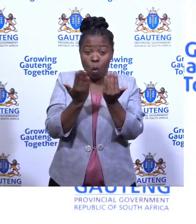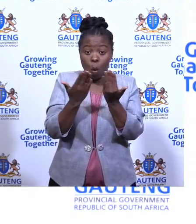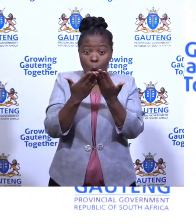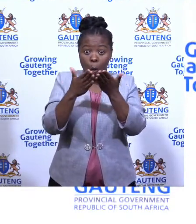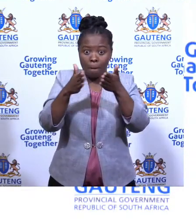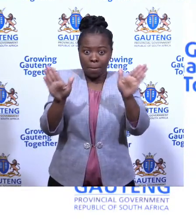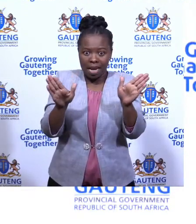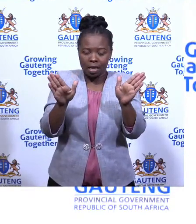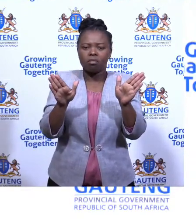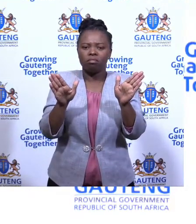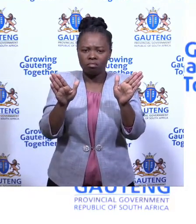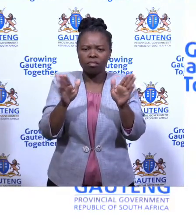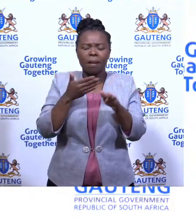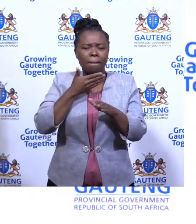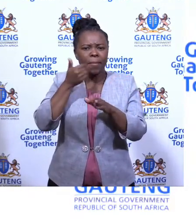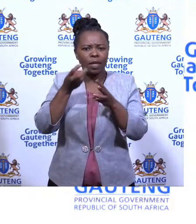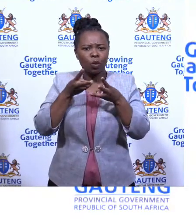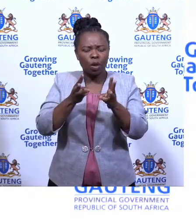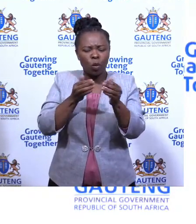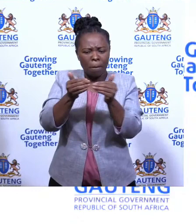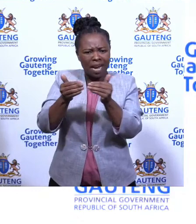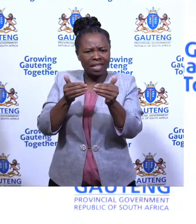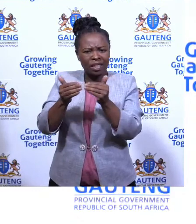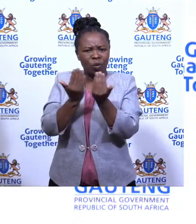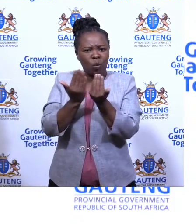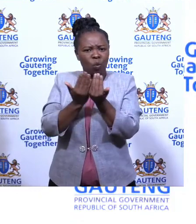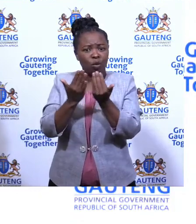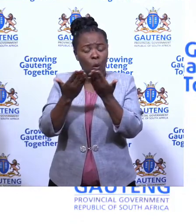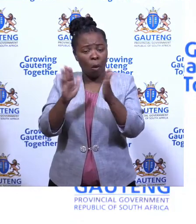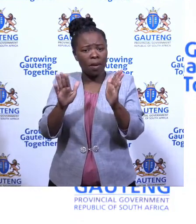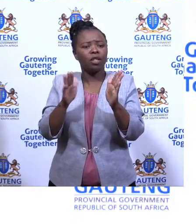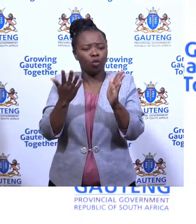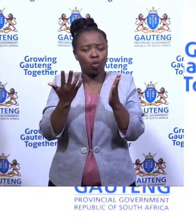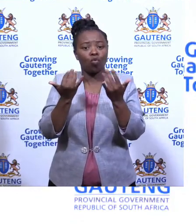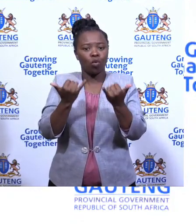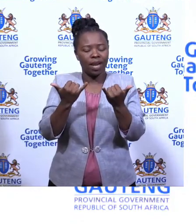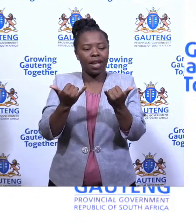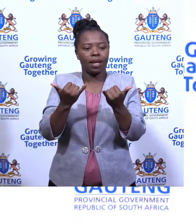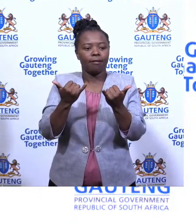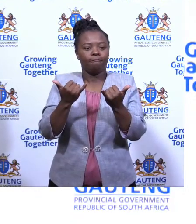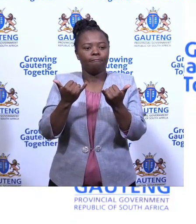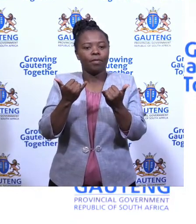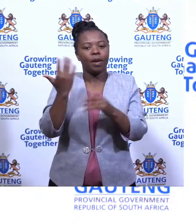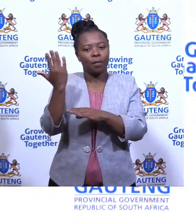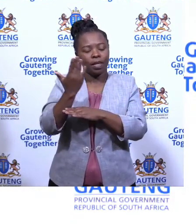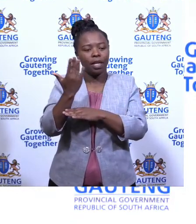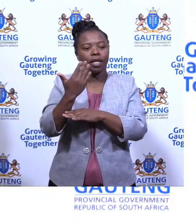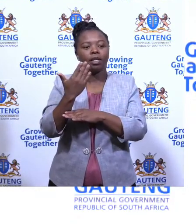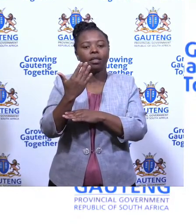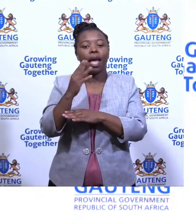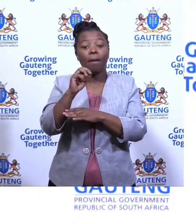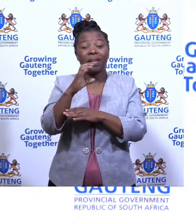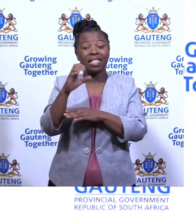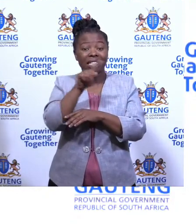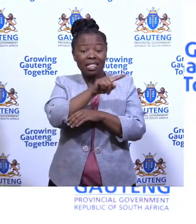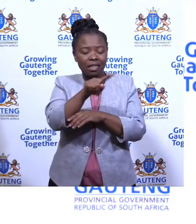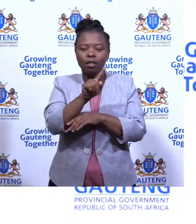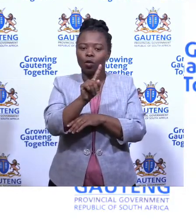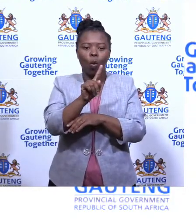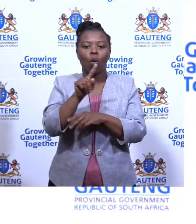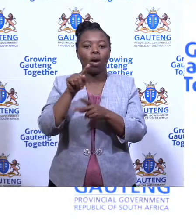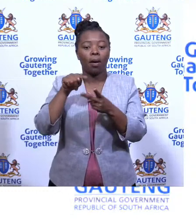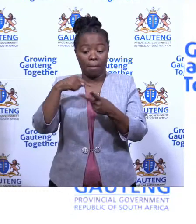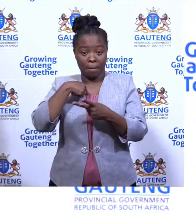what's the best way to manage that. So everything today is presented not by the MECs, not by